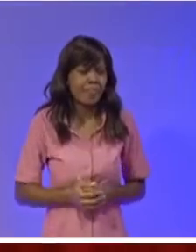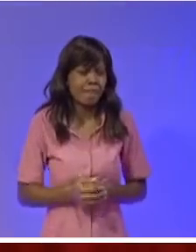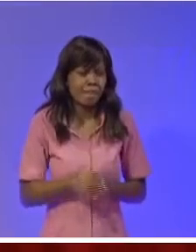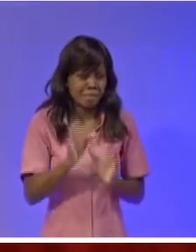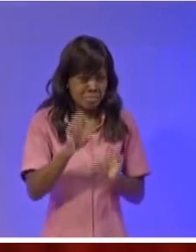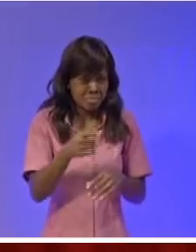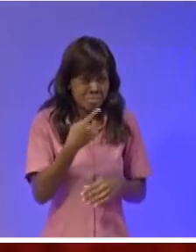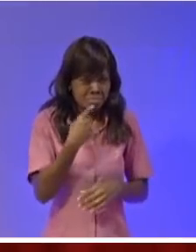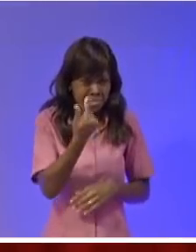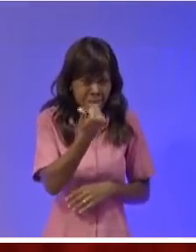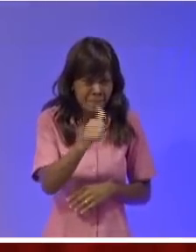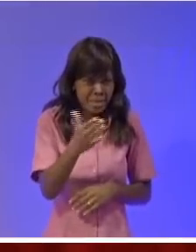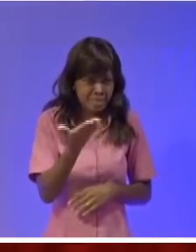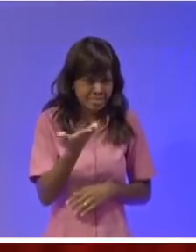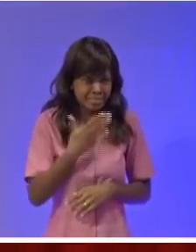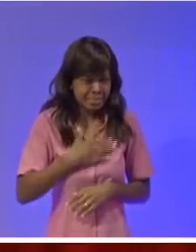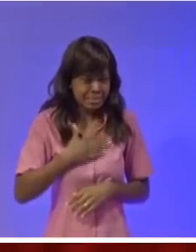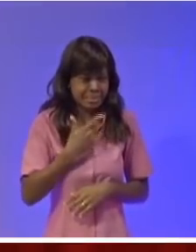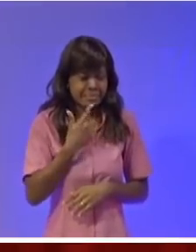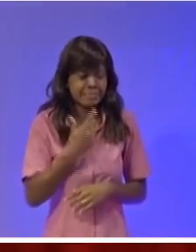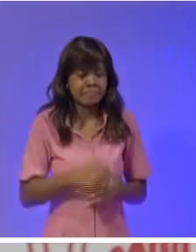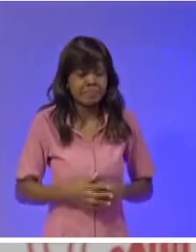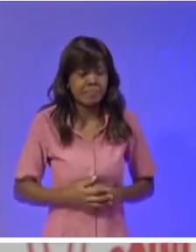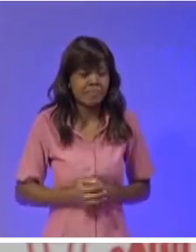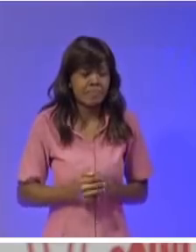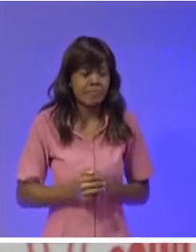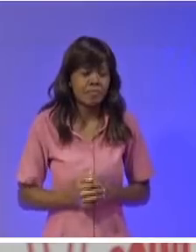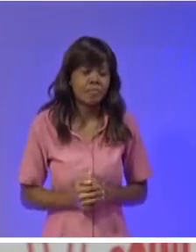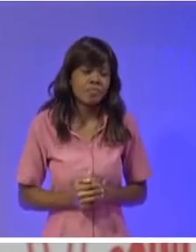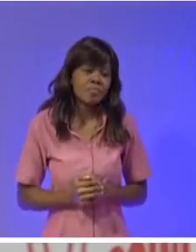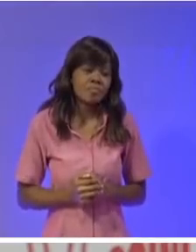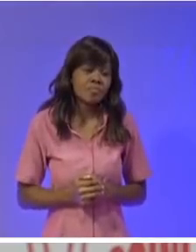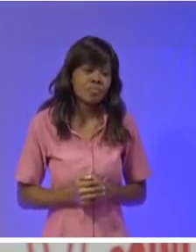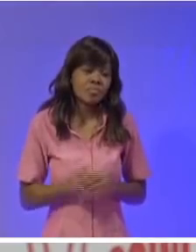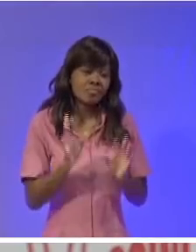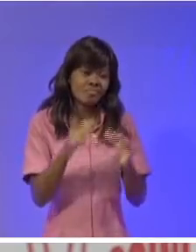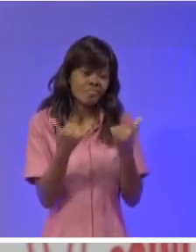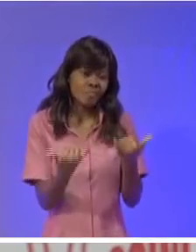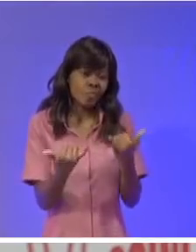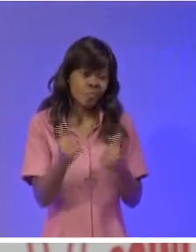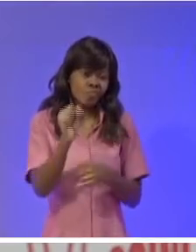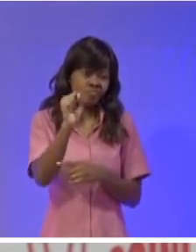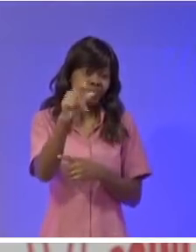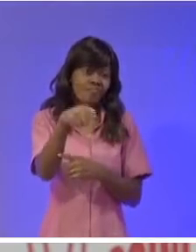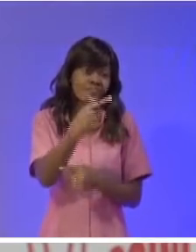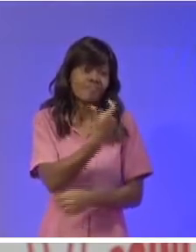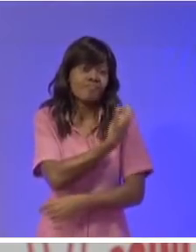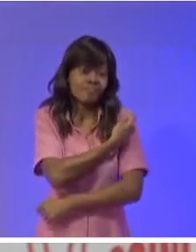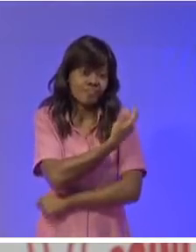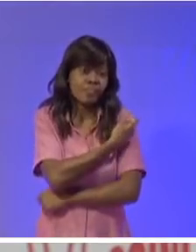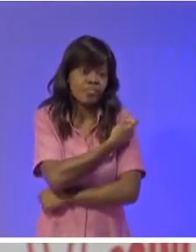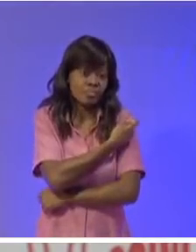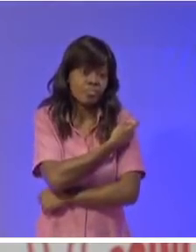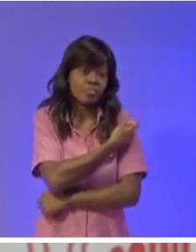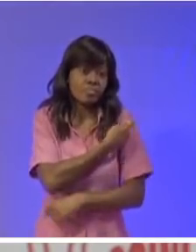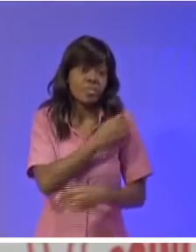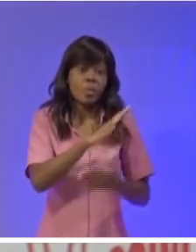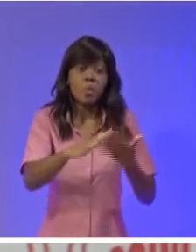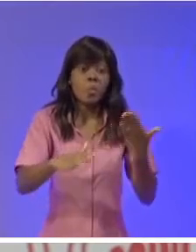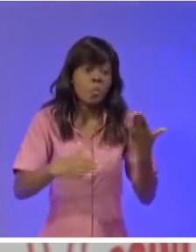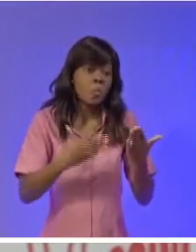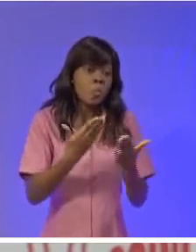The first question related to Sinopharm. I think Sinopharm, along with other vaccine manufacturers across the world, are trying